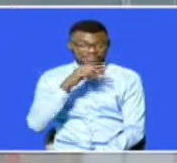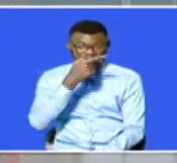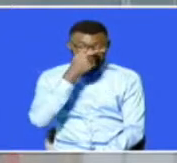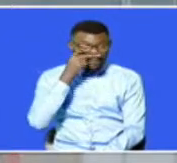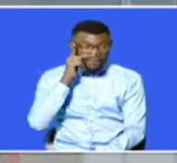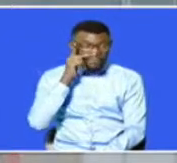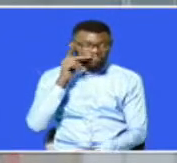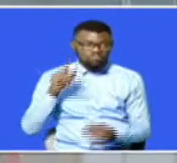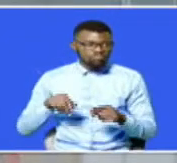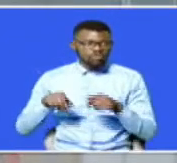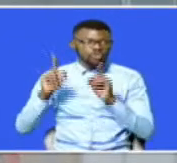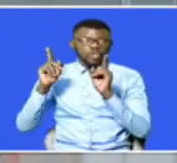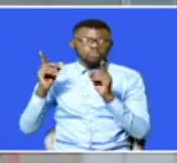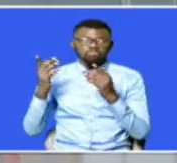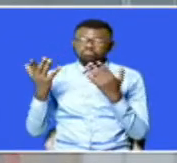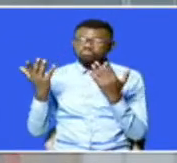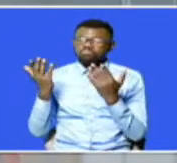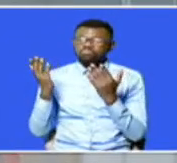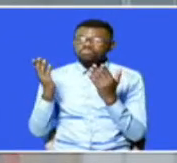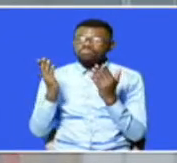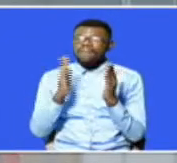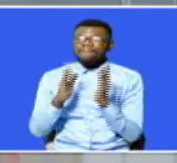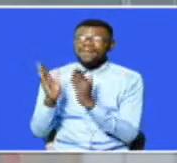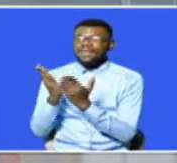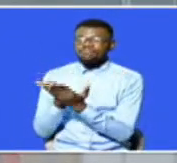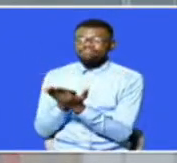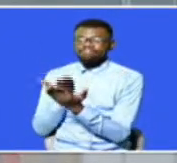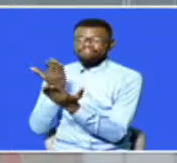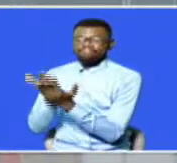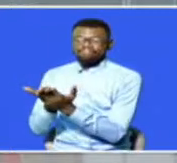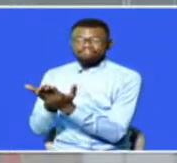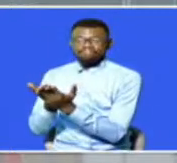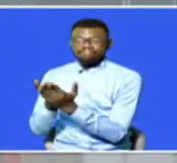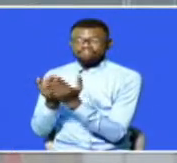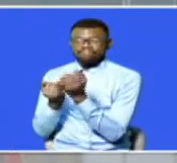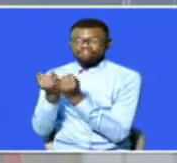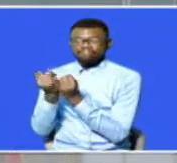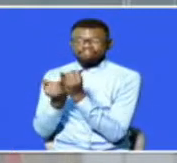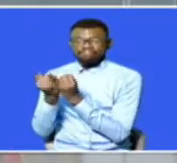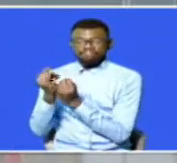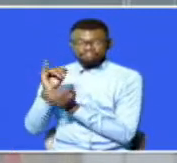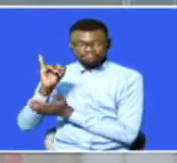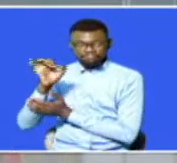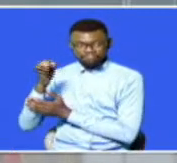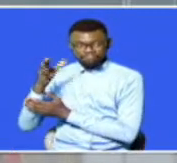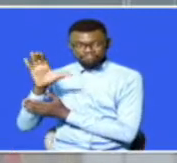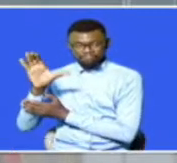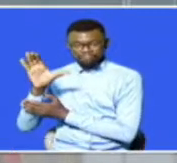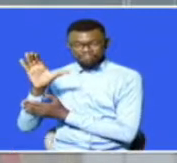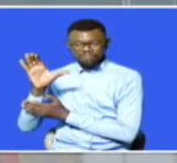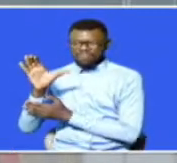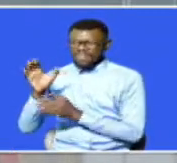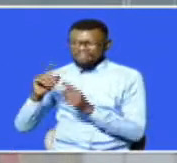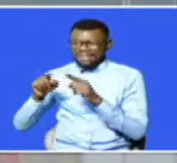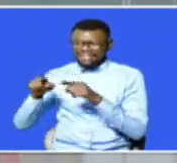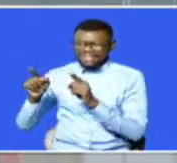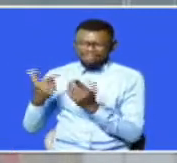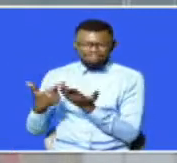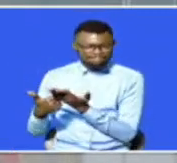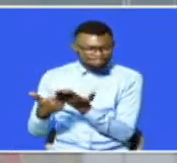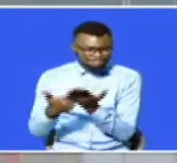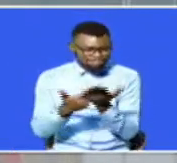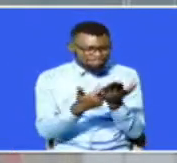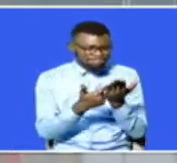who was expected to forward his presidential nomination papers to the IEBC this Saturday, says he took that decision after consulting